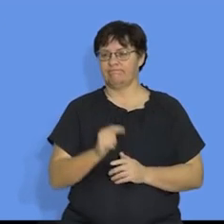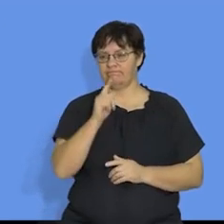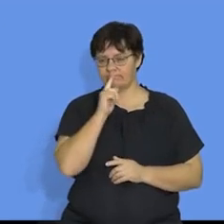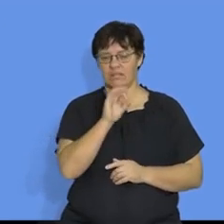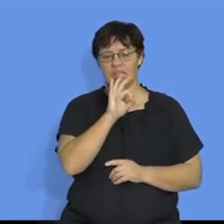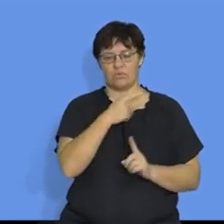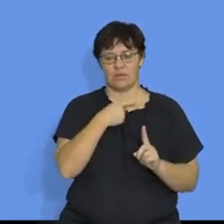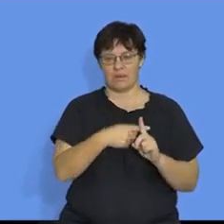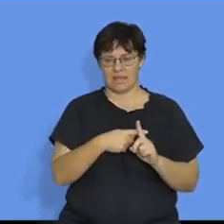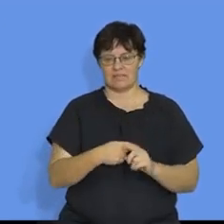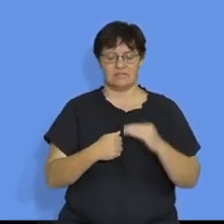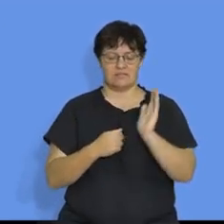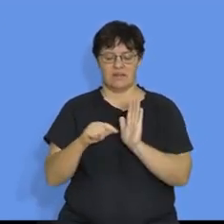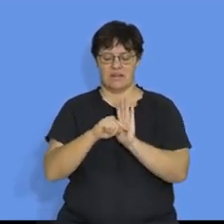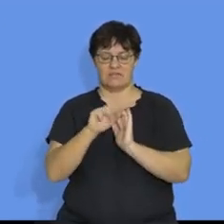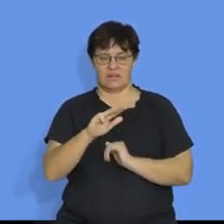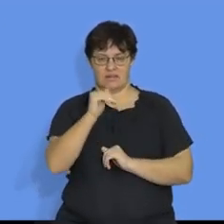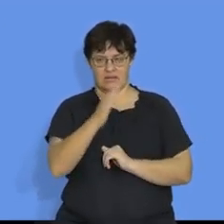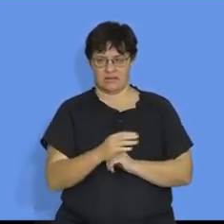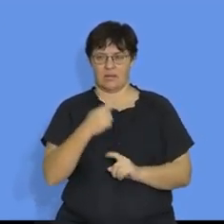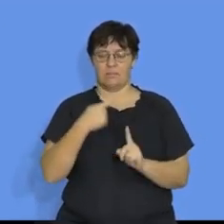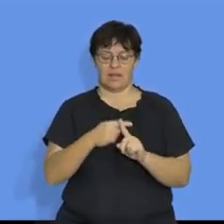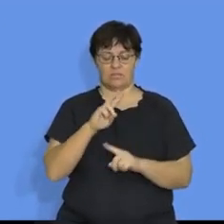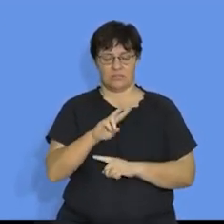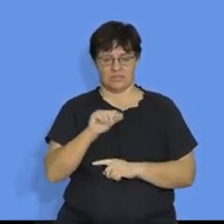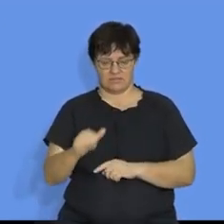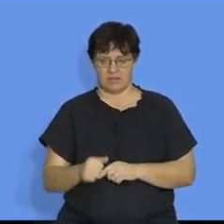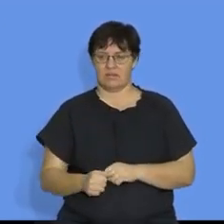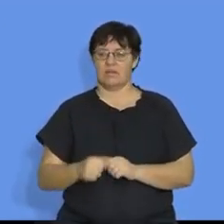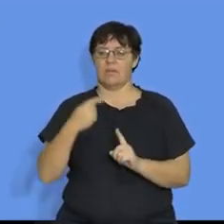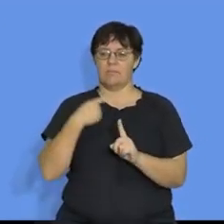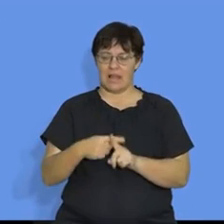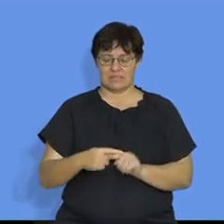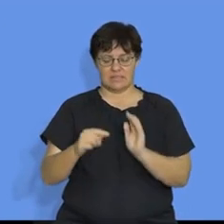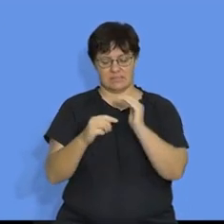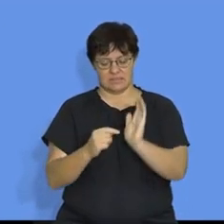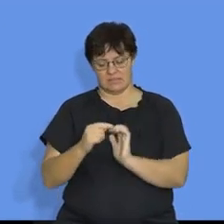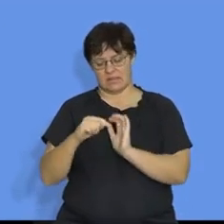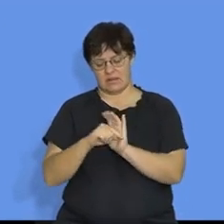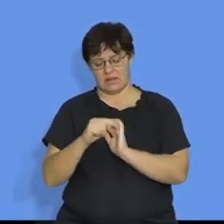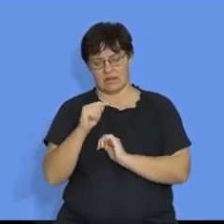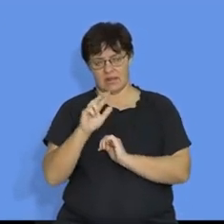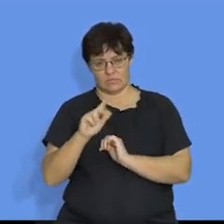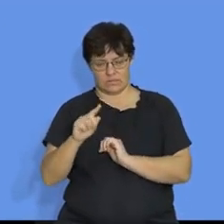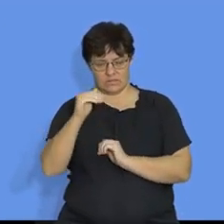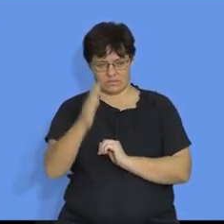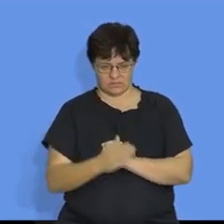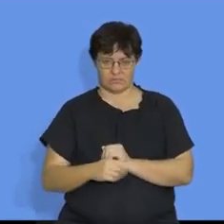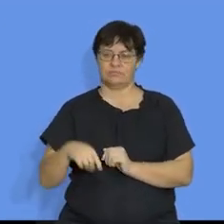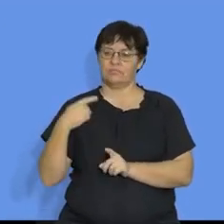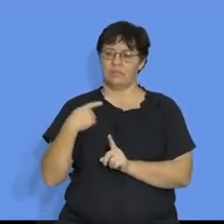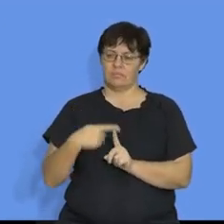3 plus negative 9 plus 27 plus negative 81,